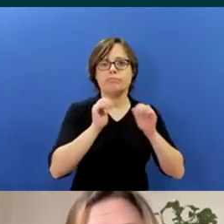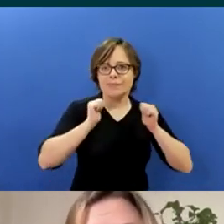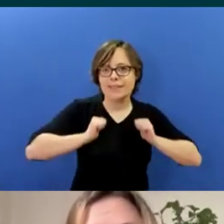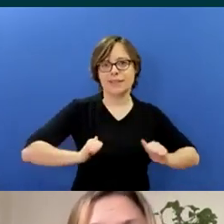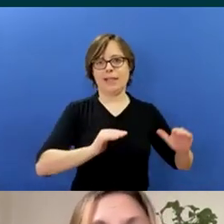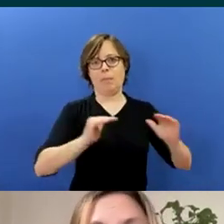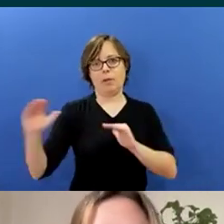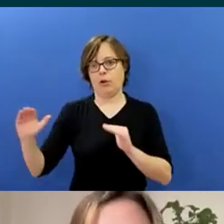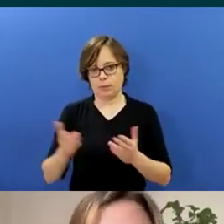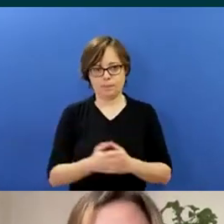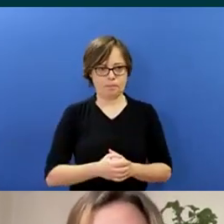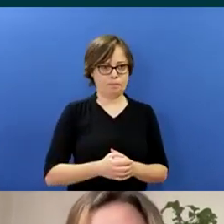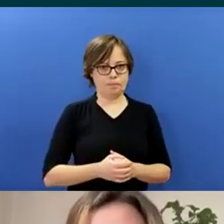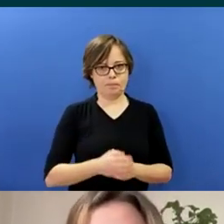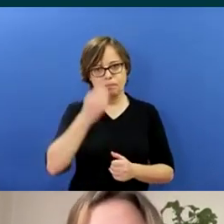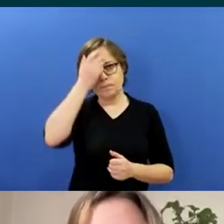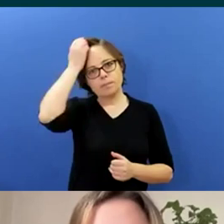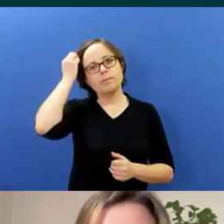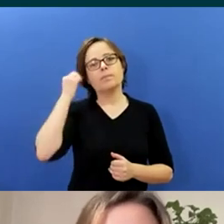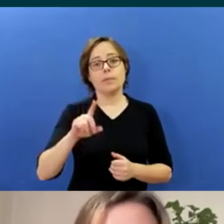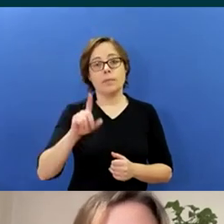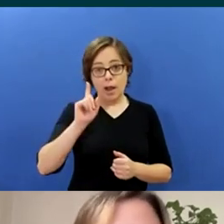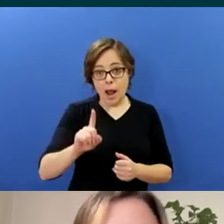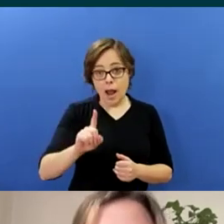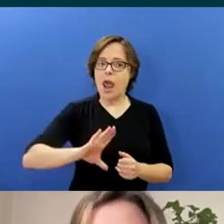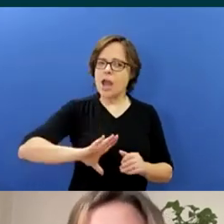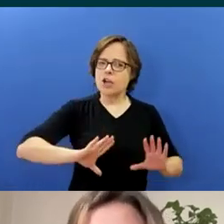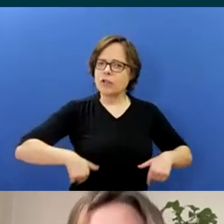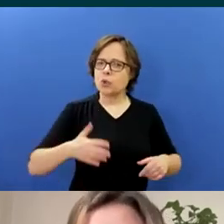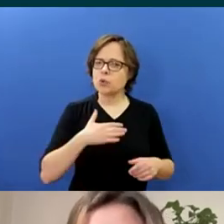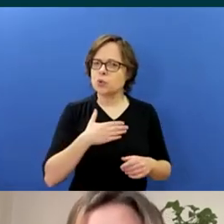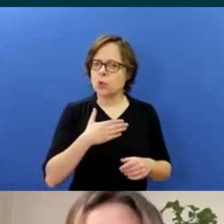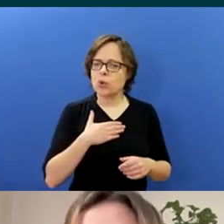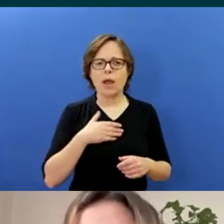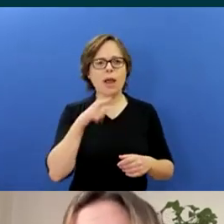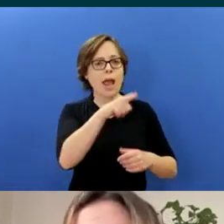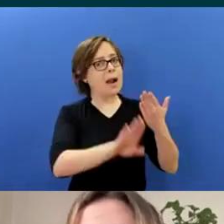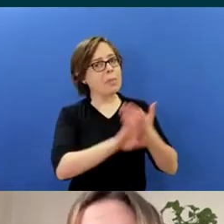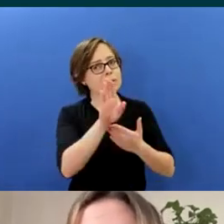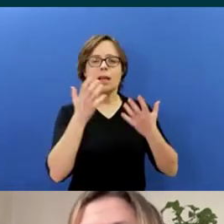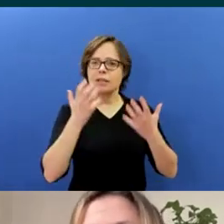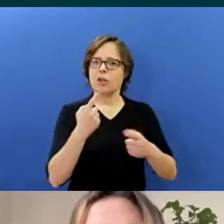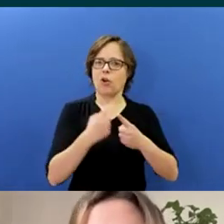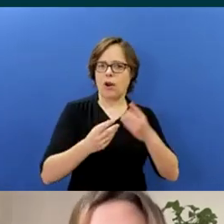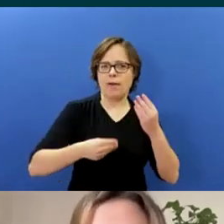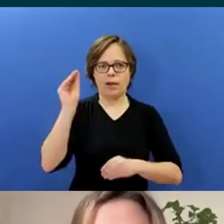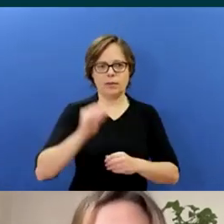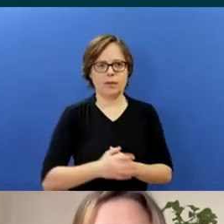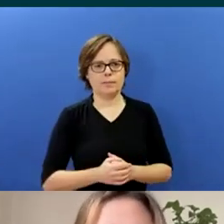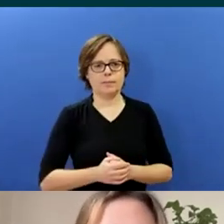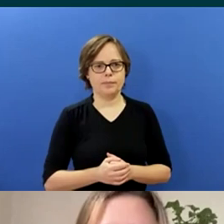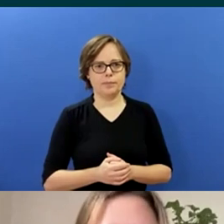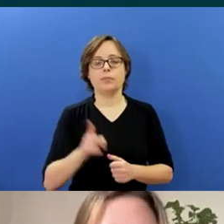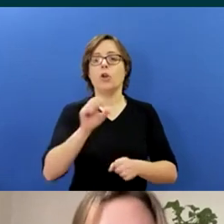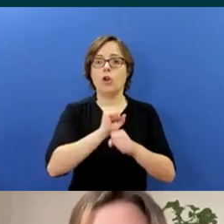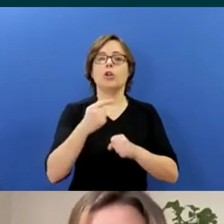But the Swiss wanted more than just vote for their representatives every few years. They wanted to have a continuous say in